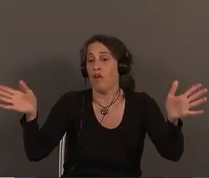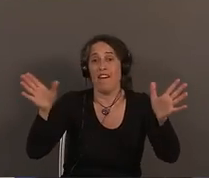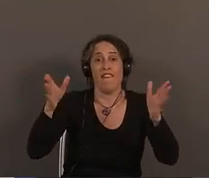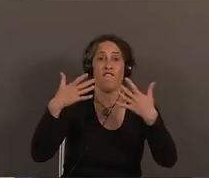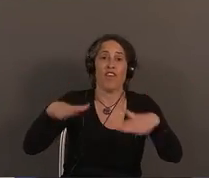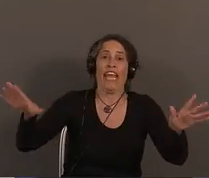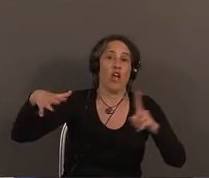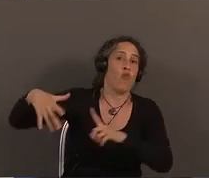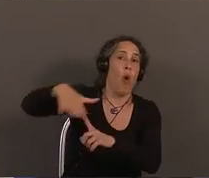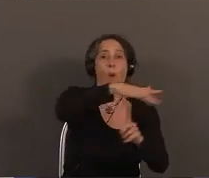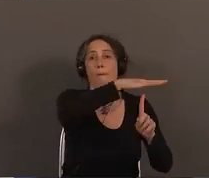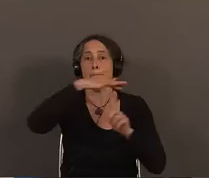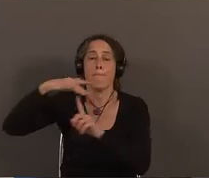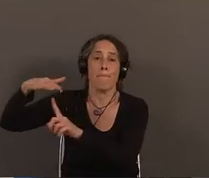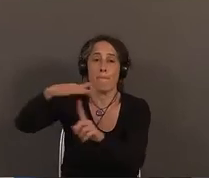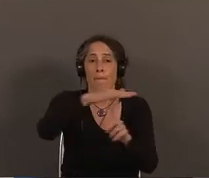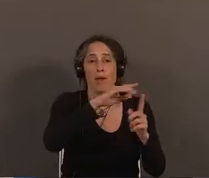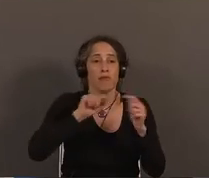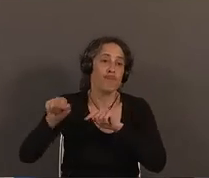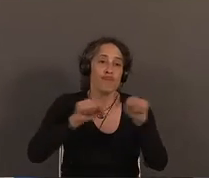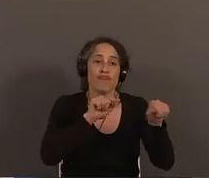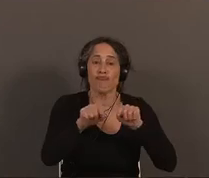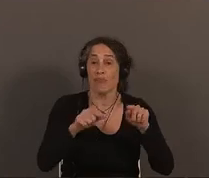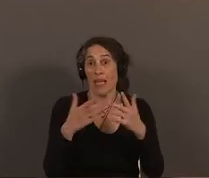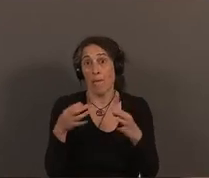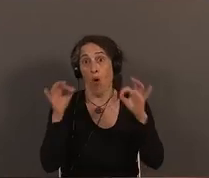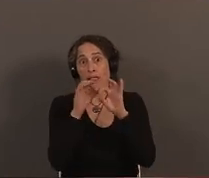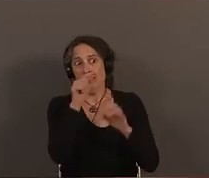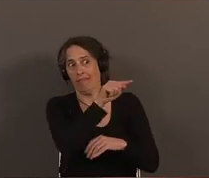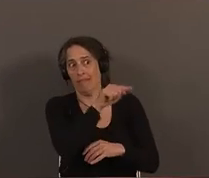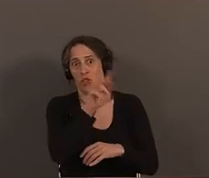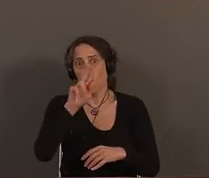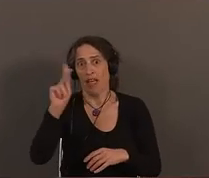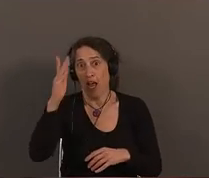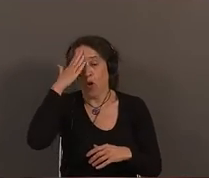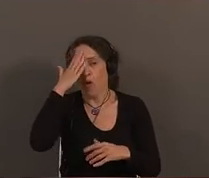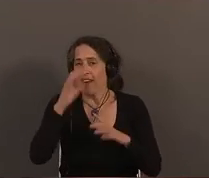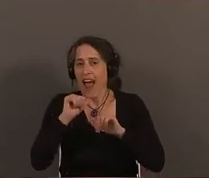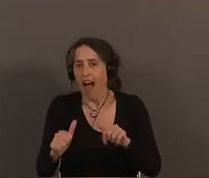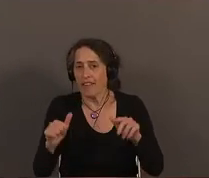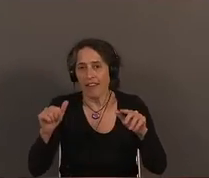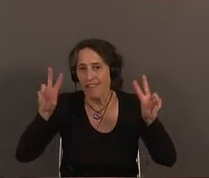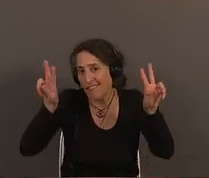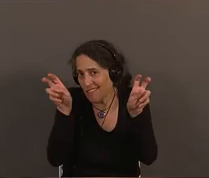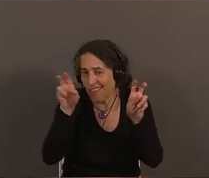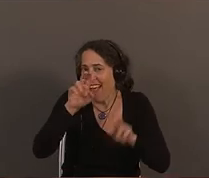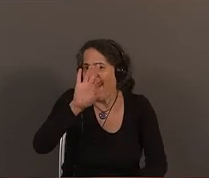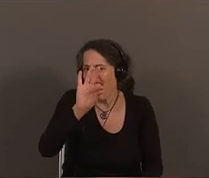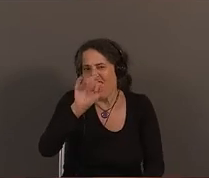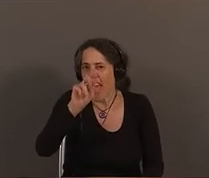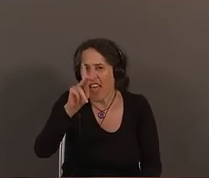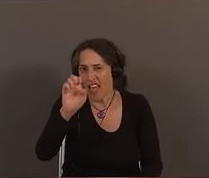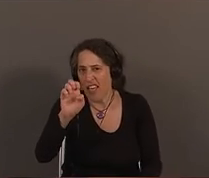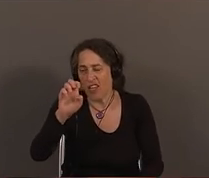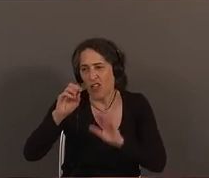nice. Let's make sure they know about it, because that's I also. I think they realize it. No fake news on that score.